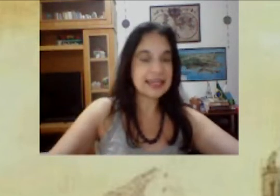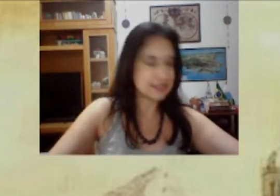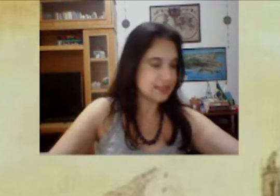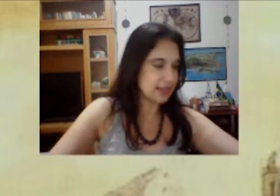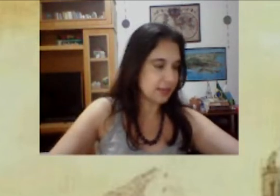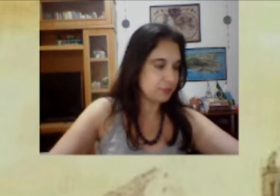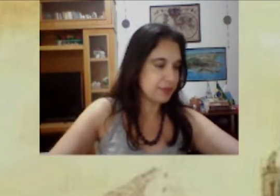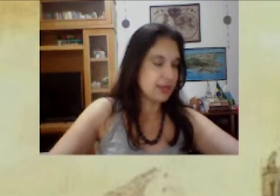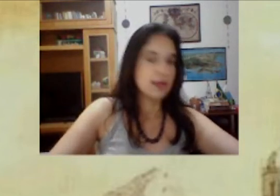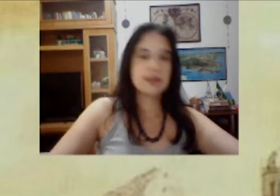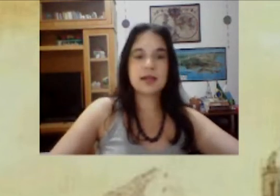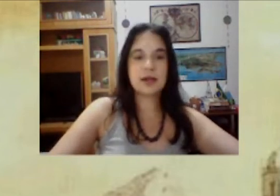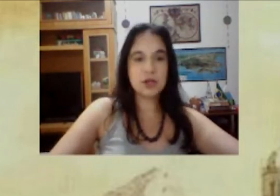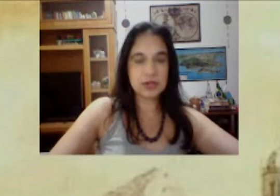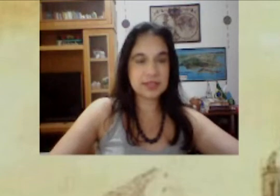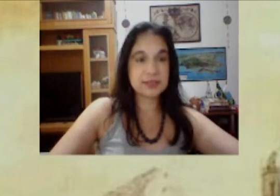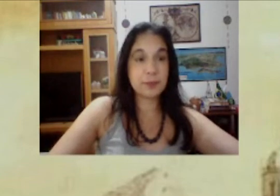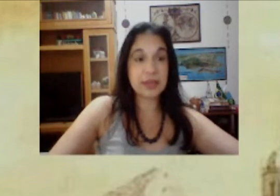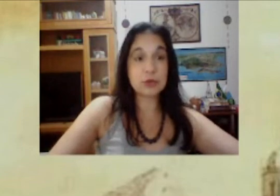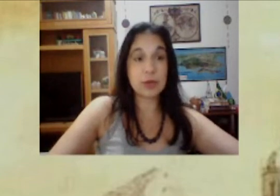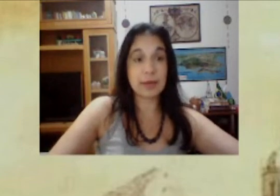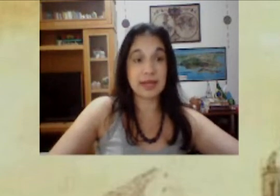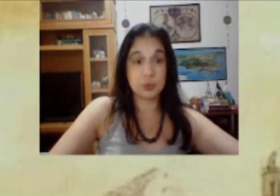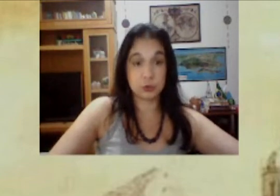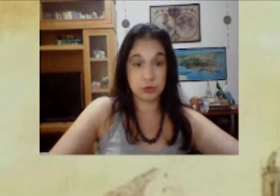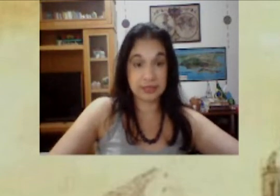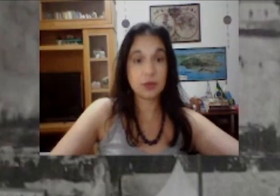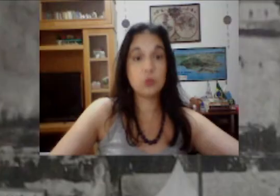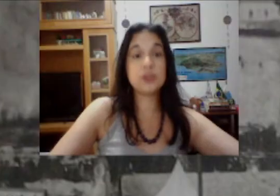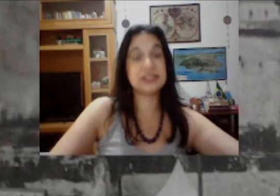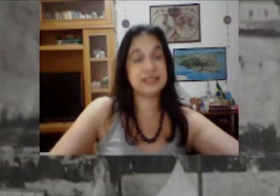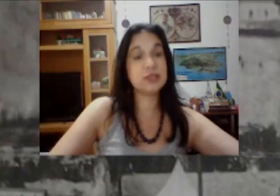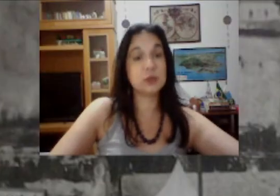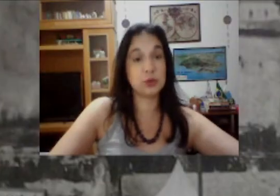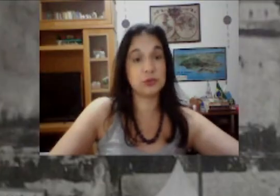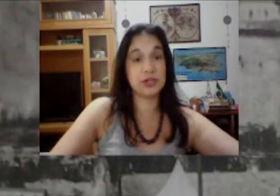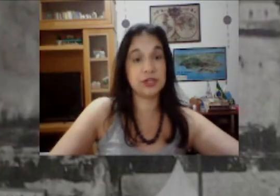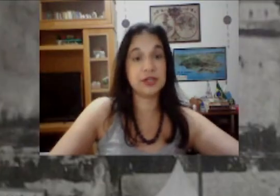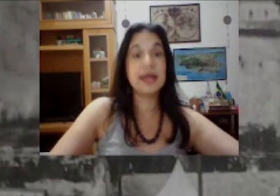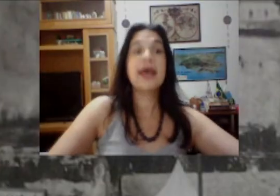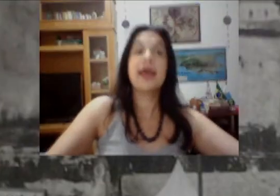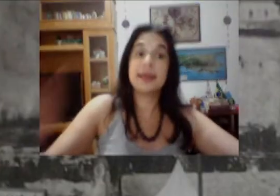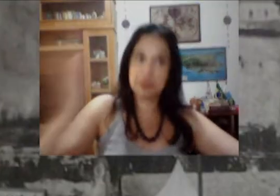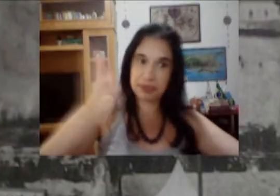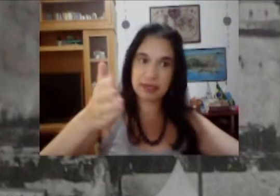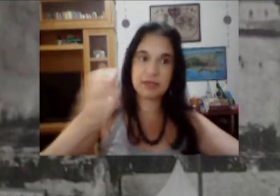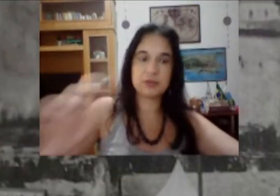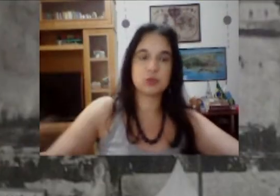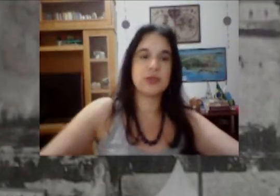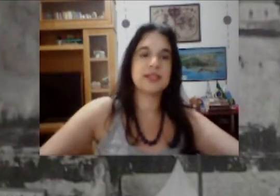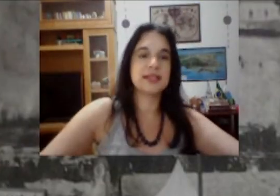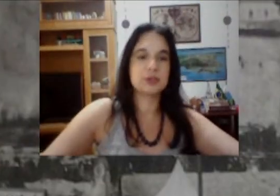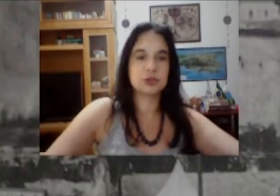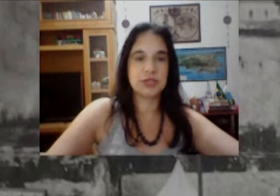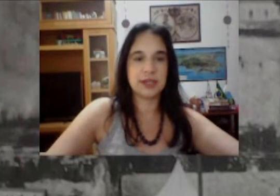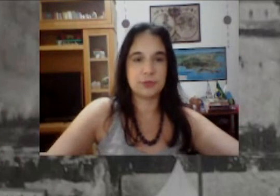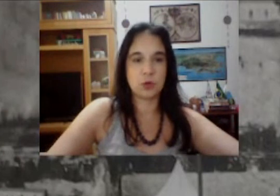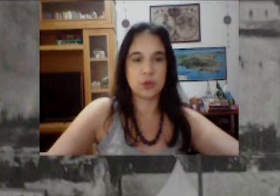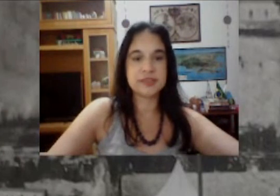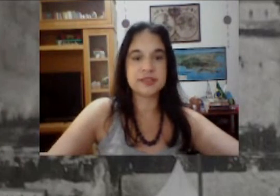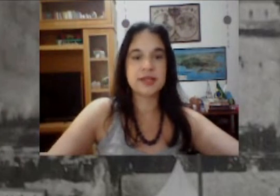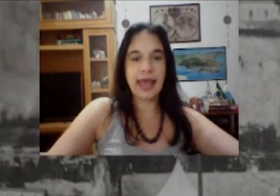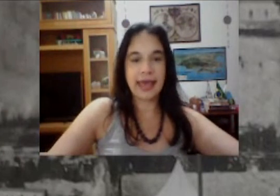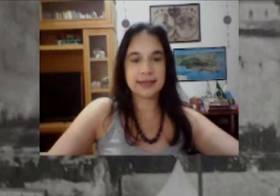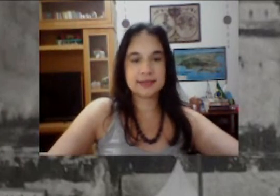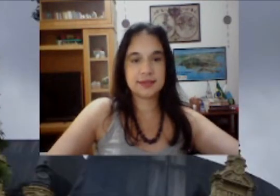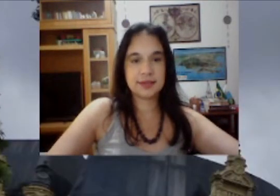in 1810, the current Pedro Américo Street, which is this one over here, in the beginning of the 20th century, of